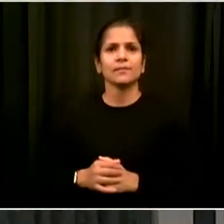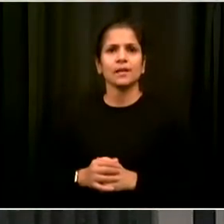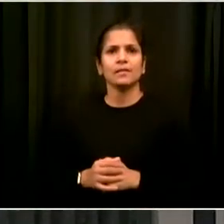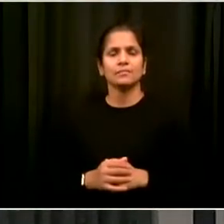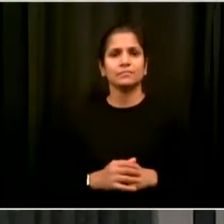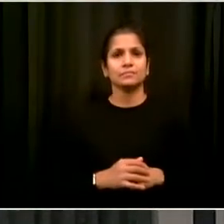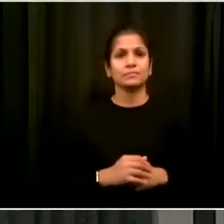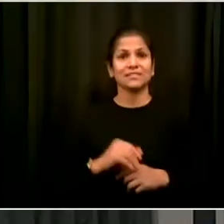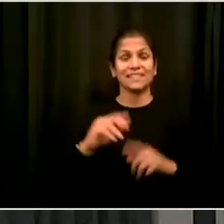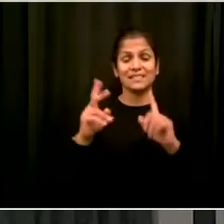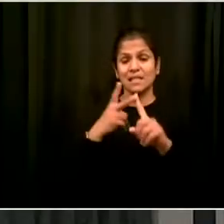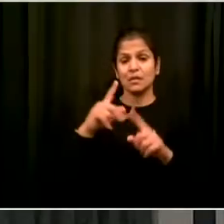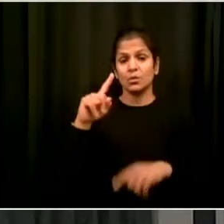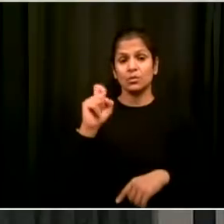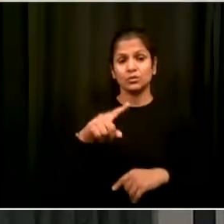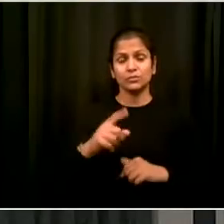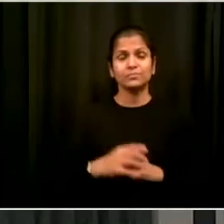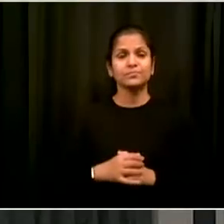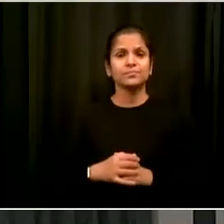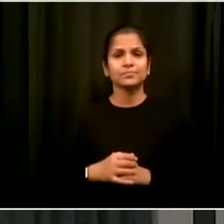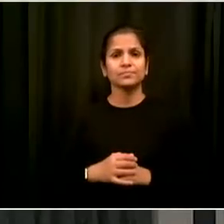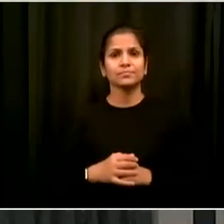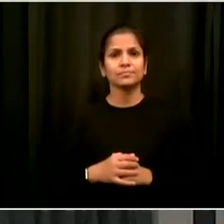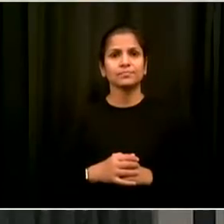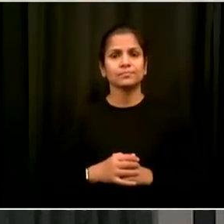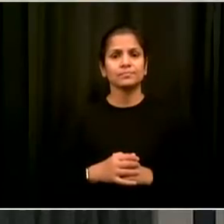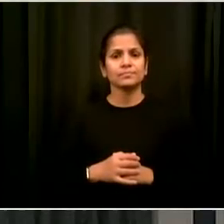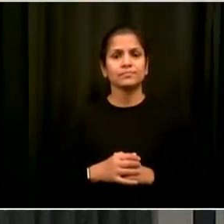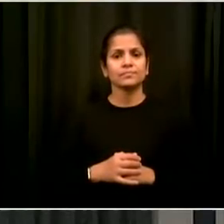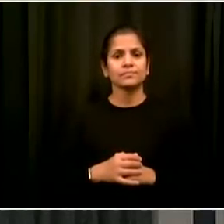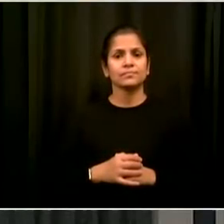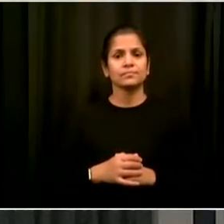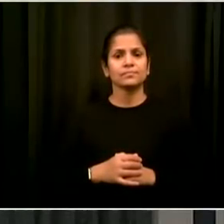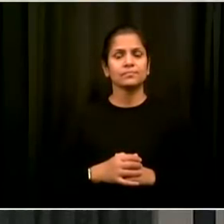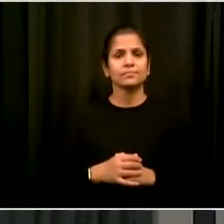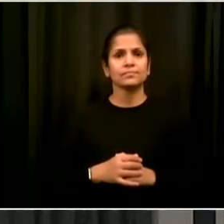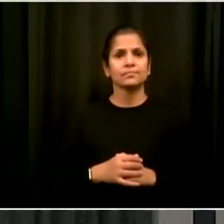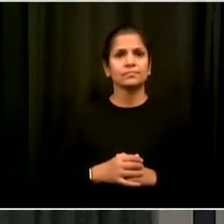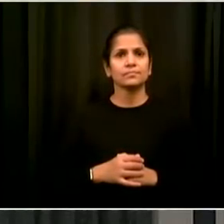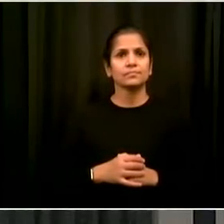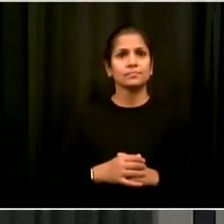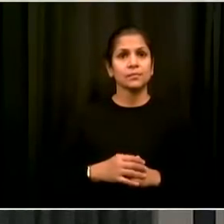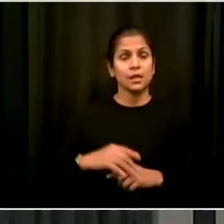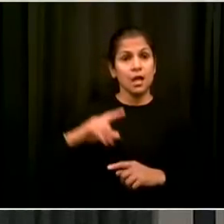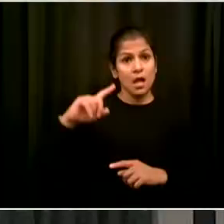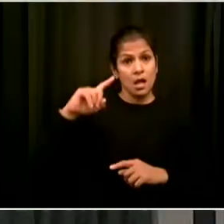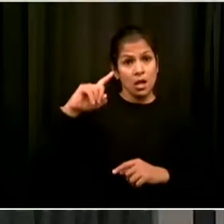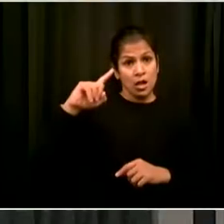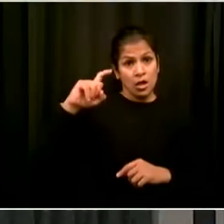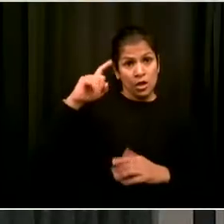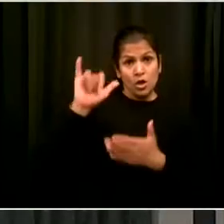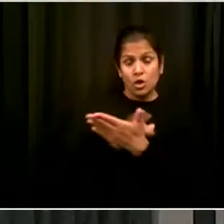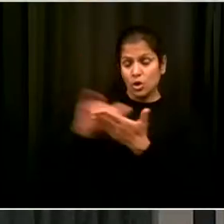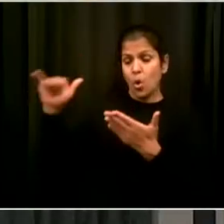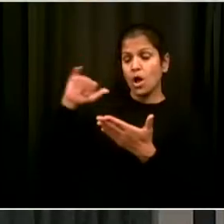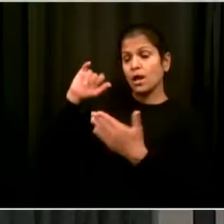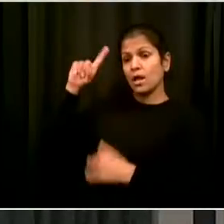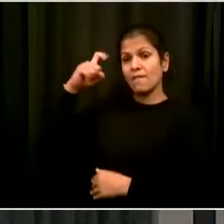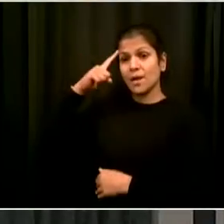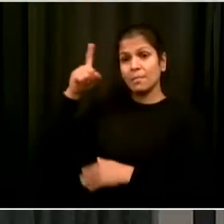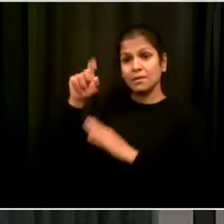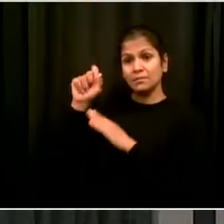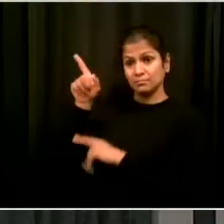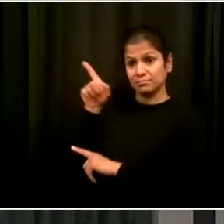our anticipation is that Governor Cuomo will soon announce that because the indicators have not stabilized